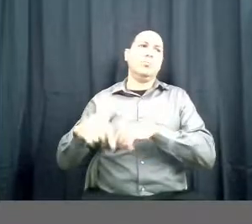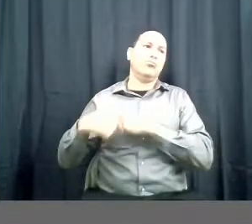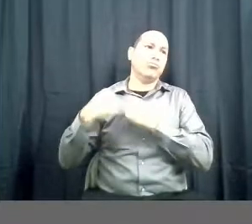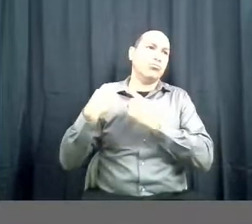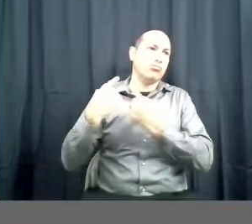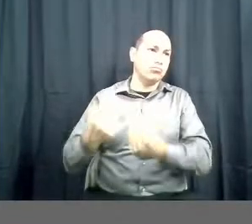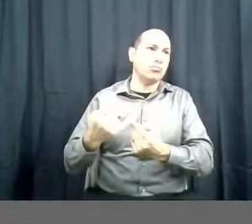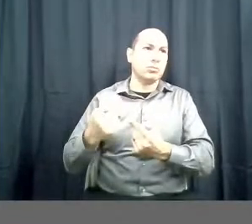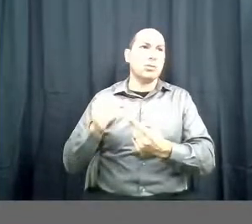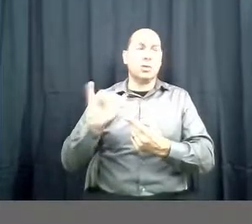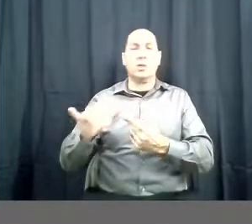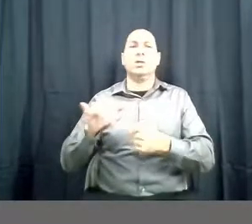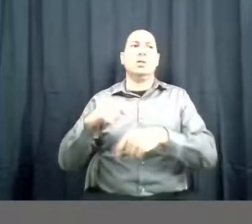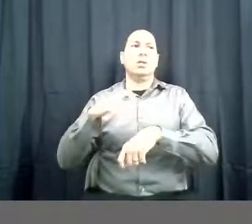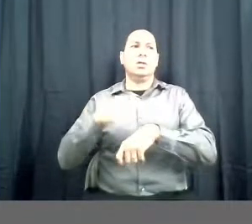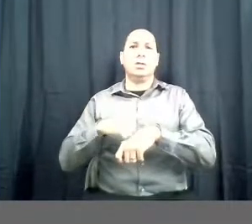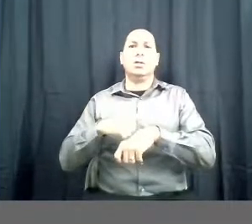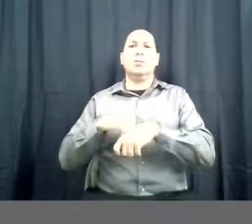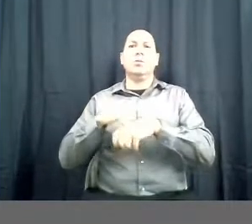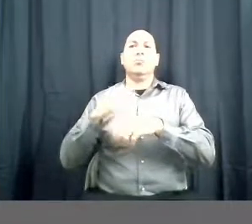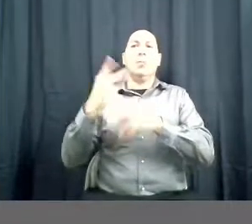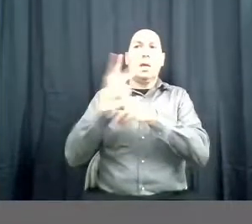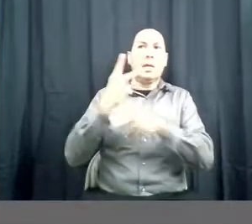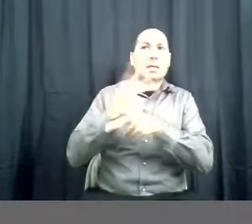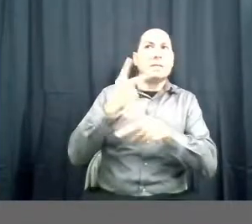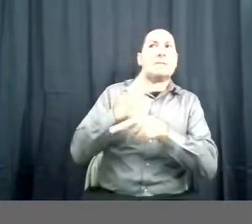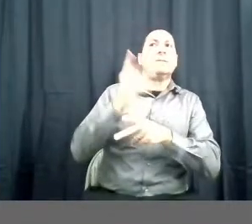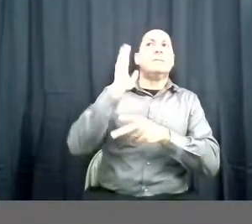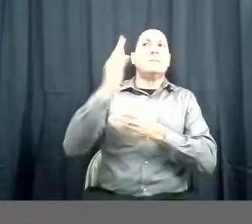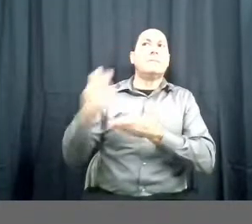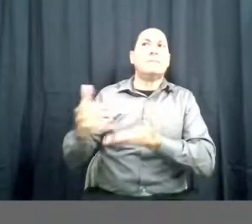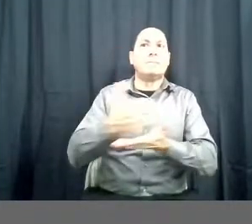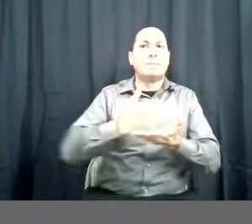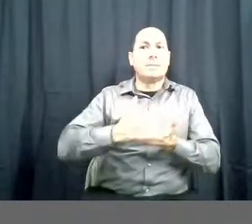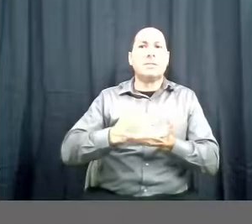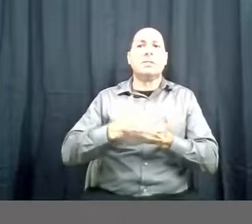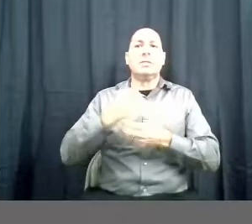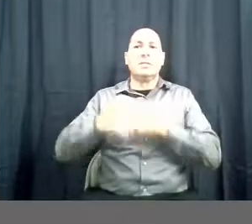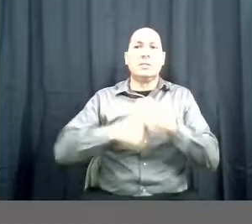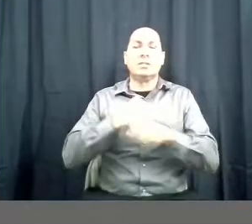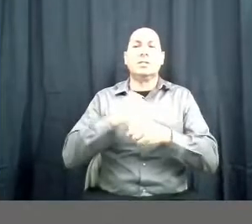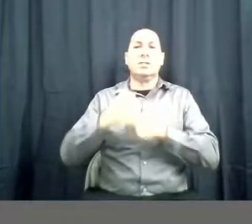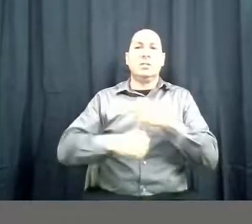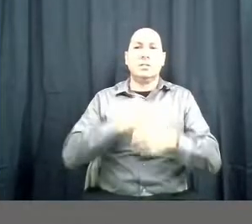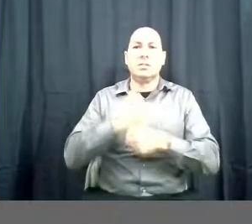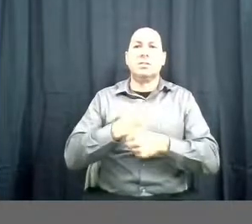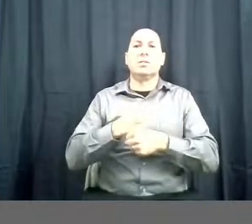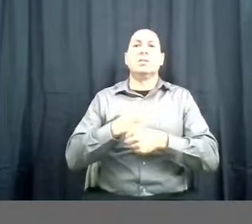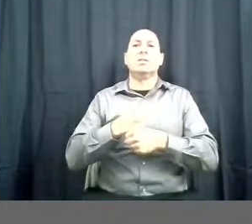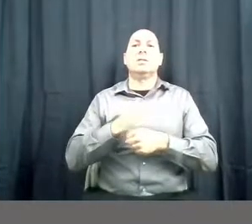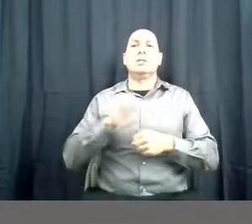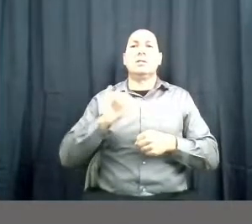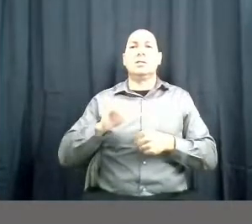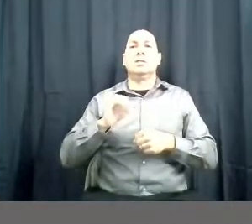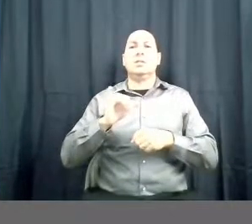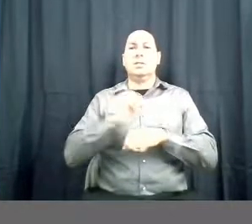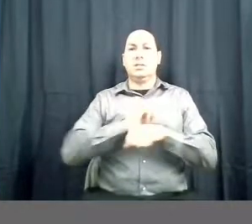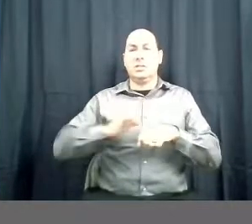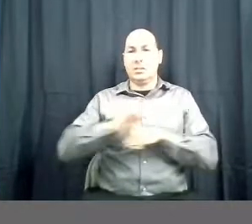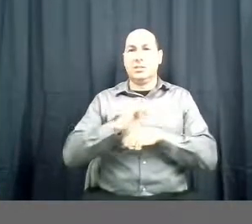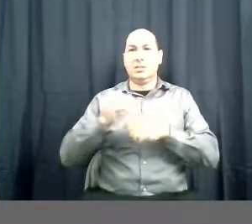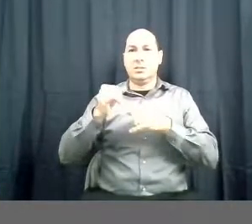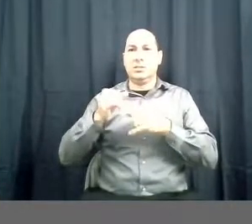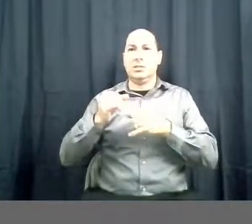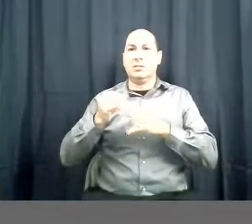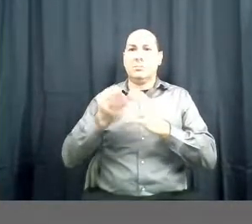projections unfortunately worse after each of the events that this island has been through: hurricanes, earthquakes, and now the